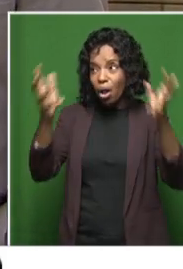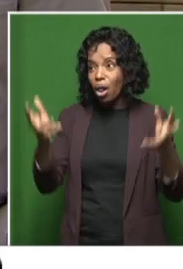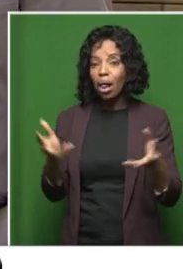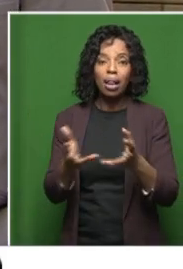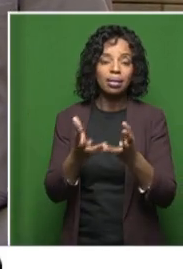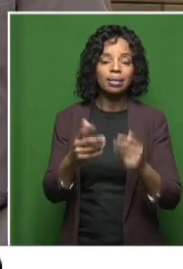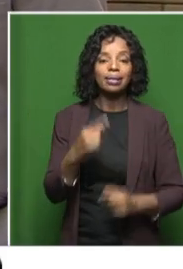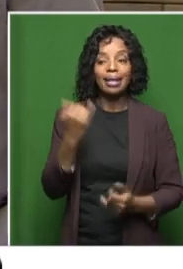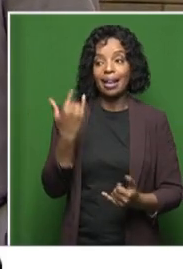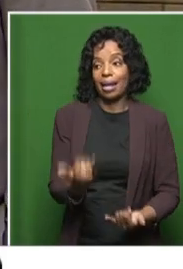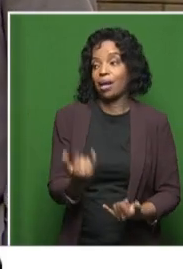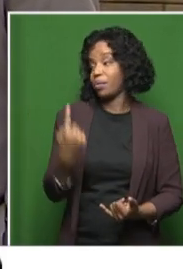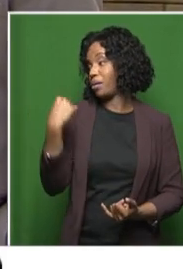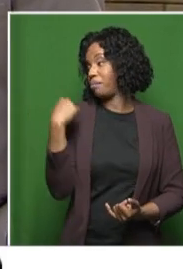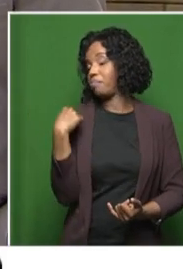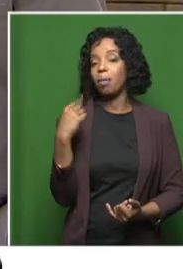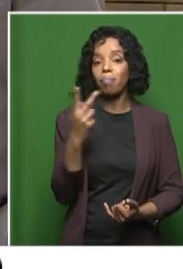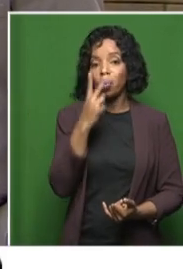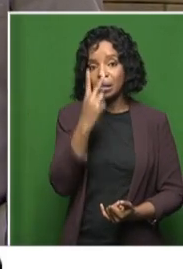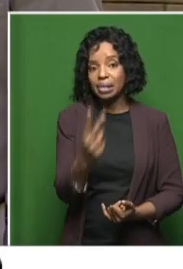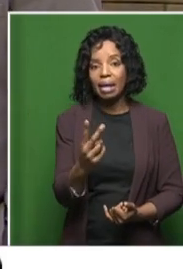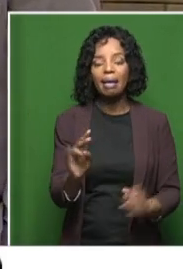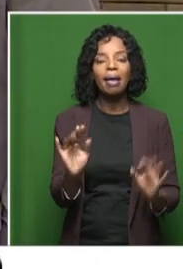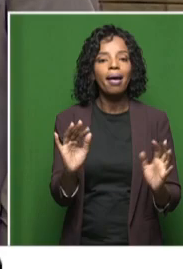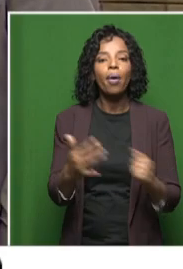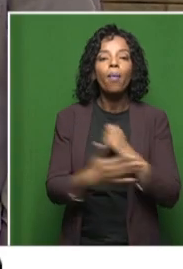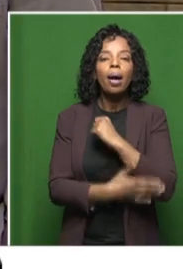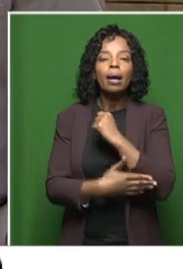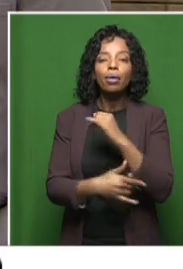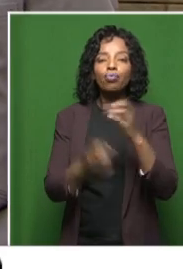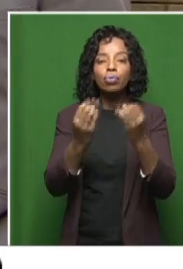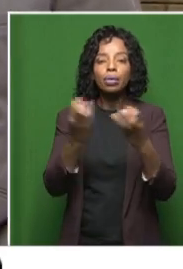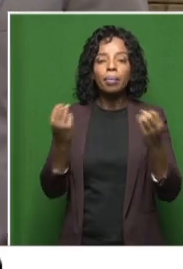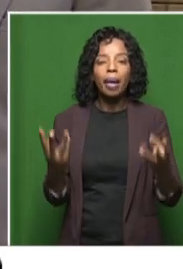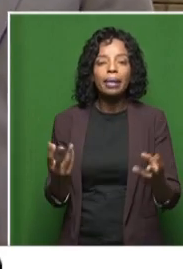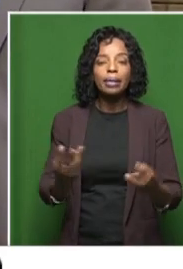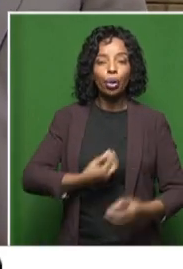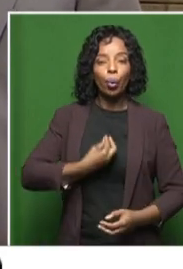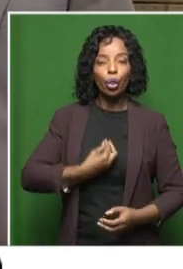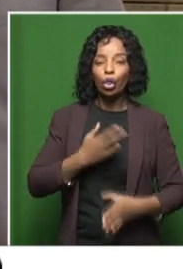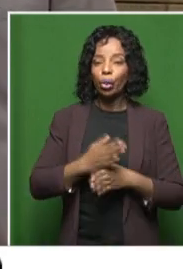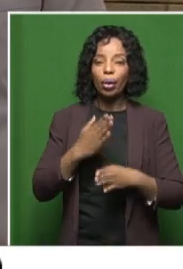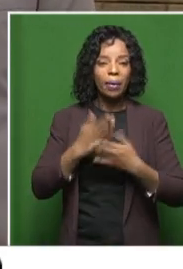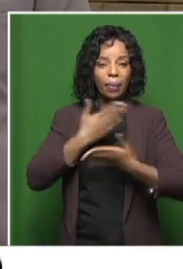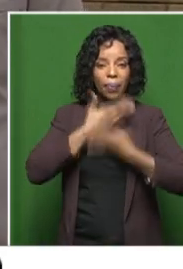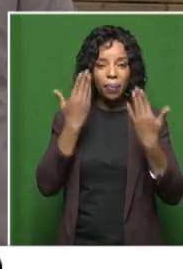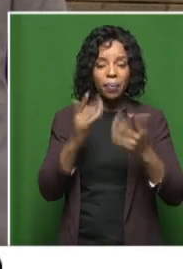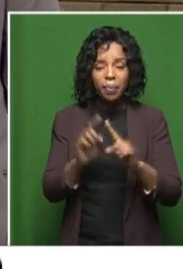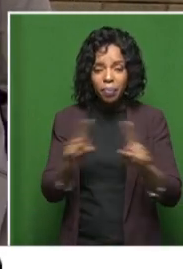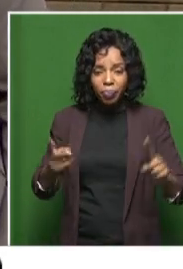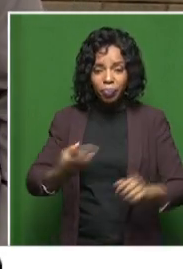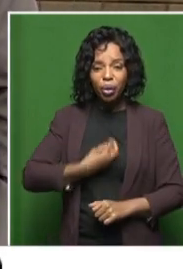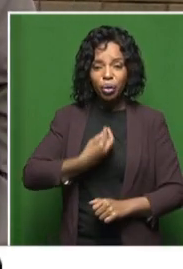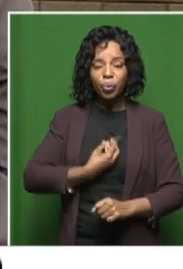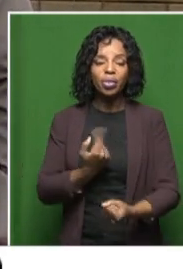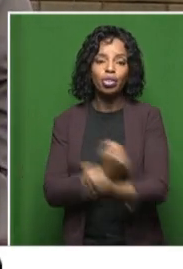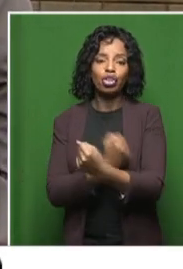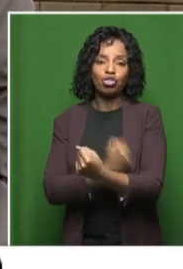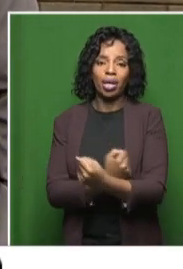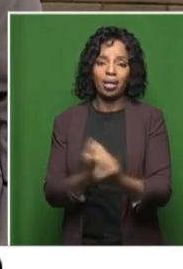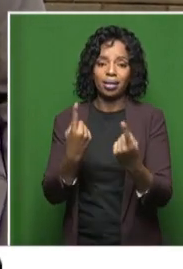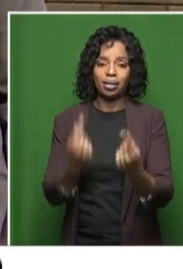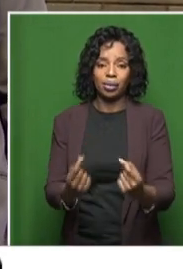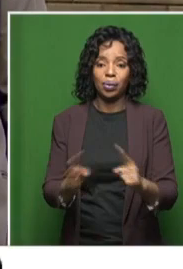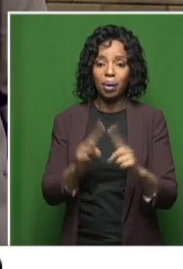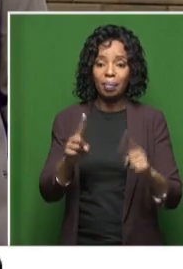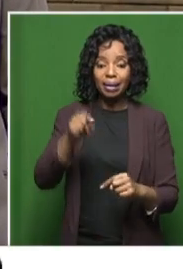how many countries are struggling with youth unemployment, youth particularly abusing these substances. But that's not the only point that these